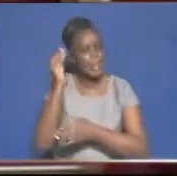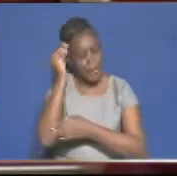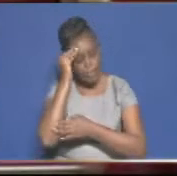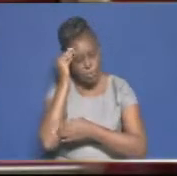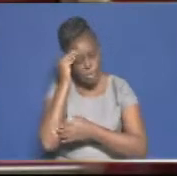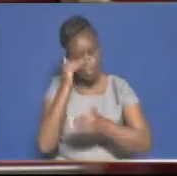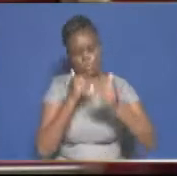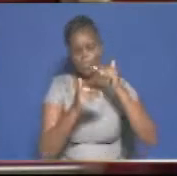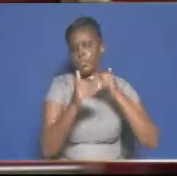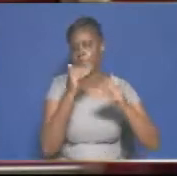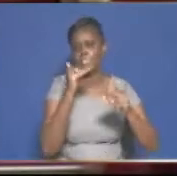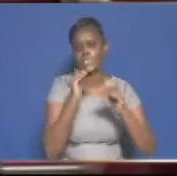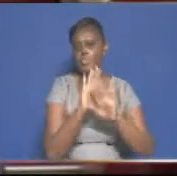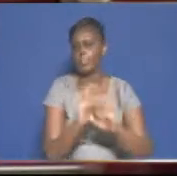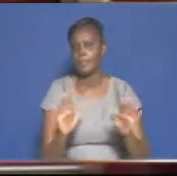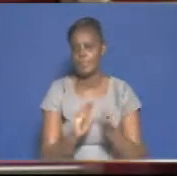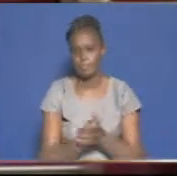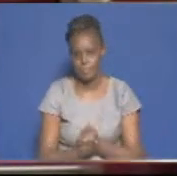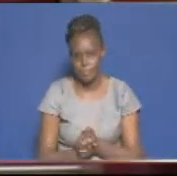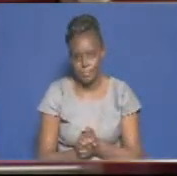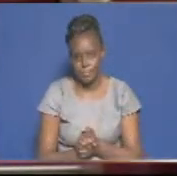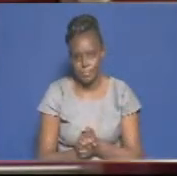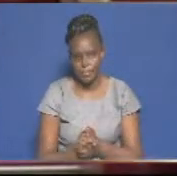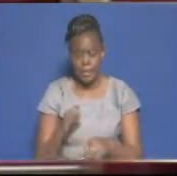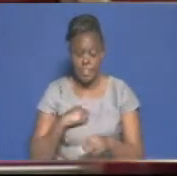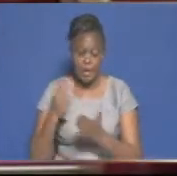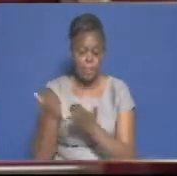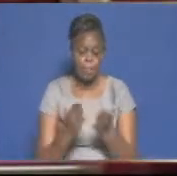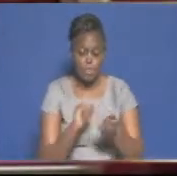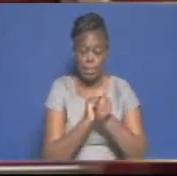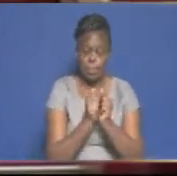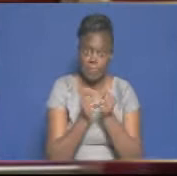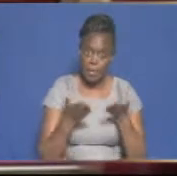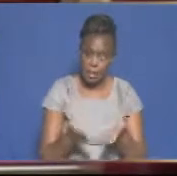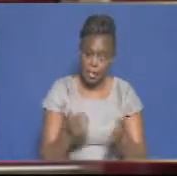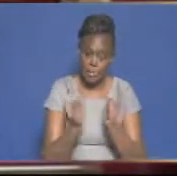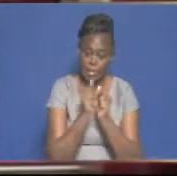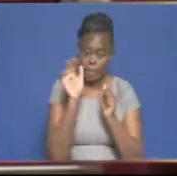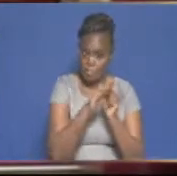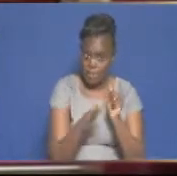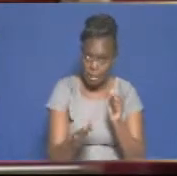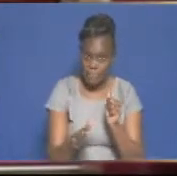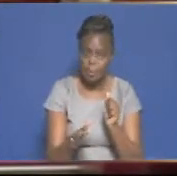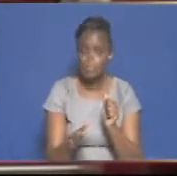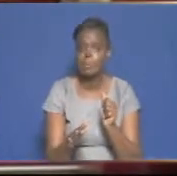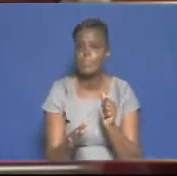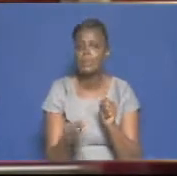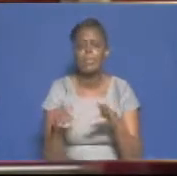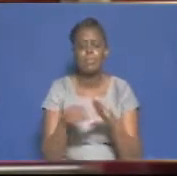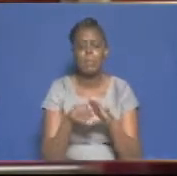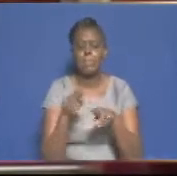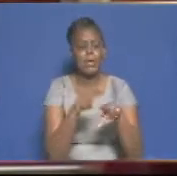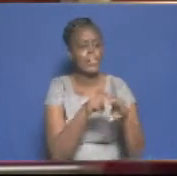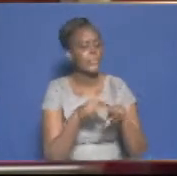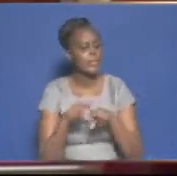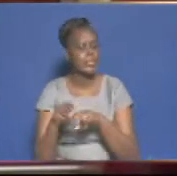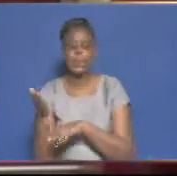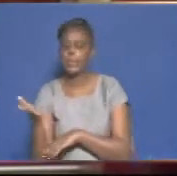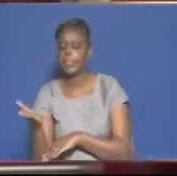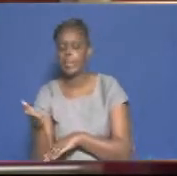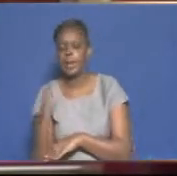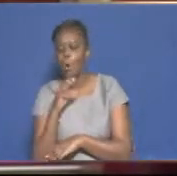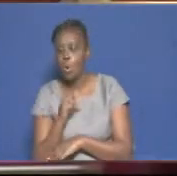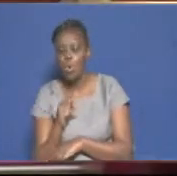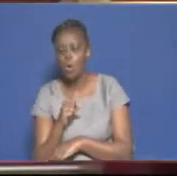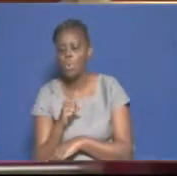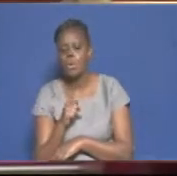qualification. And when I brought the amendment here during the 10th Parliament, I remember we were sitting in the old chamber